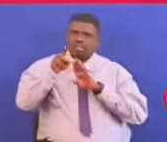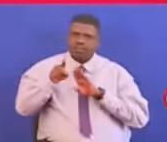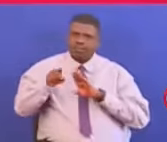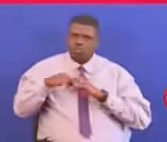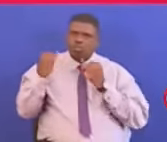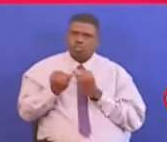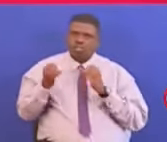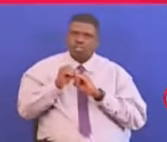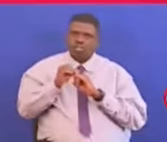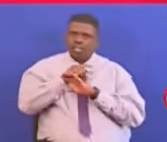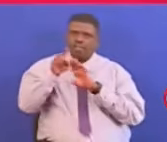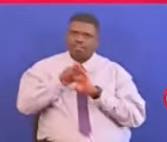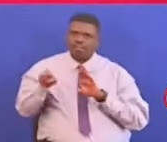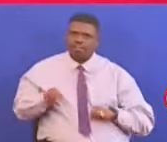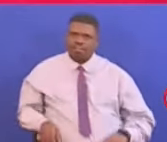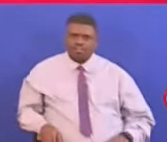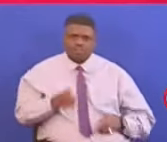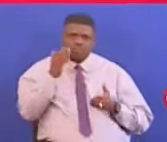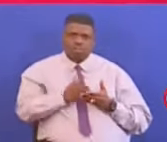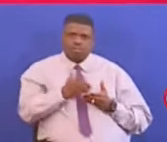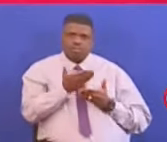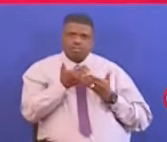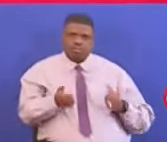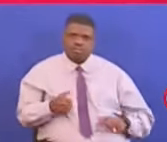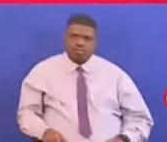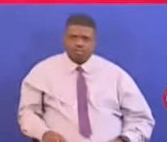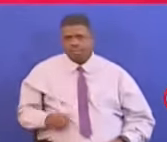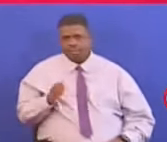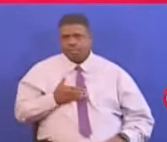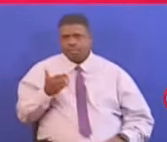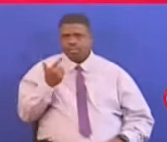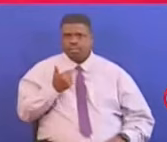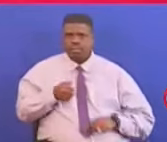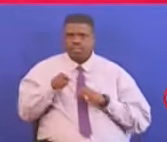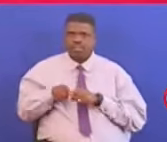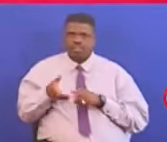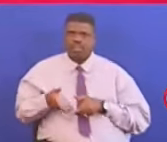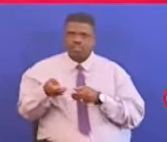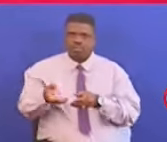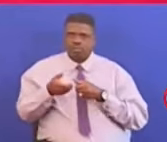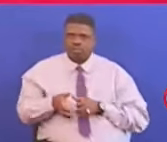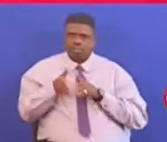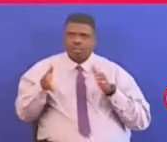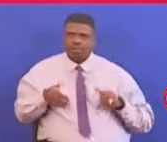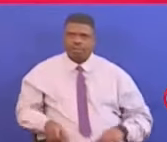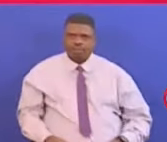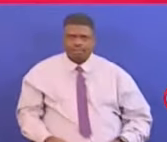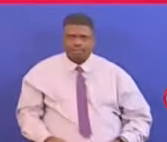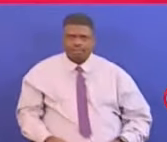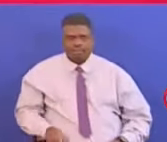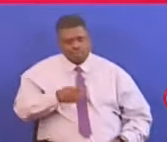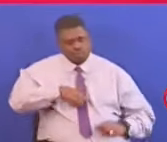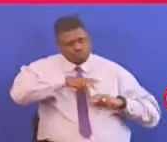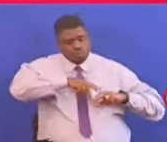community, to make sure that the interests of the Tanzanians, they are actually well positioned. I'm a researcher